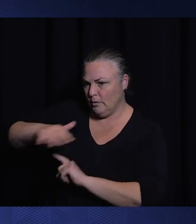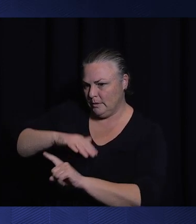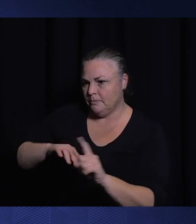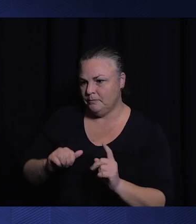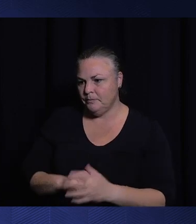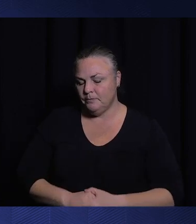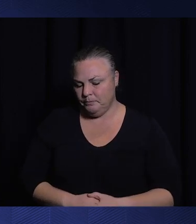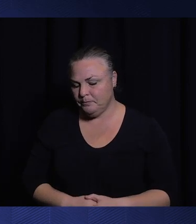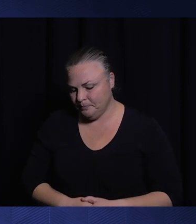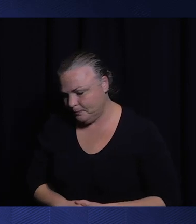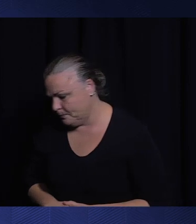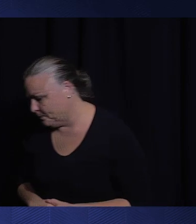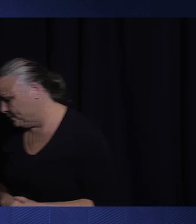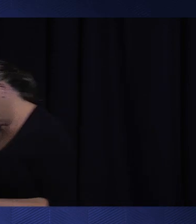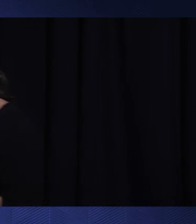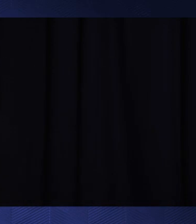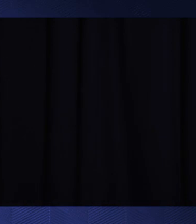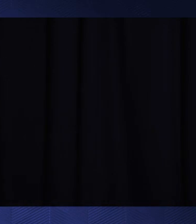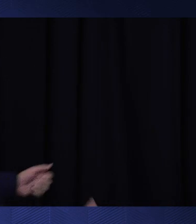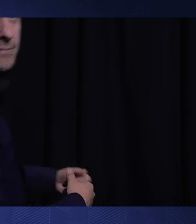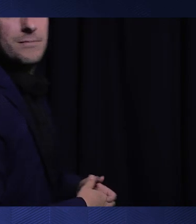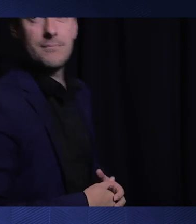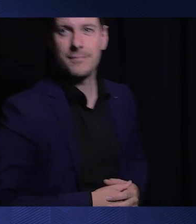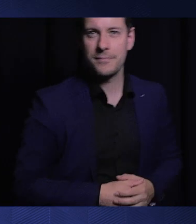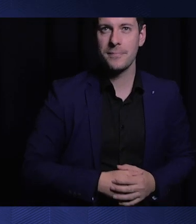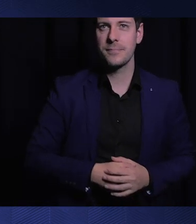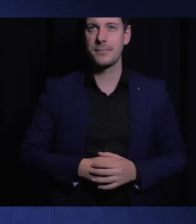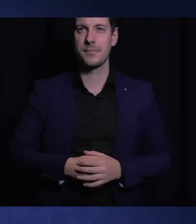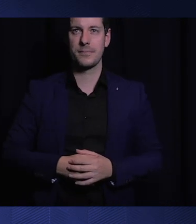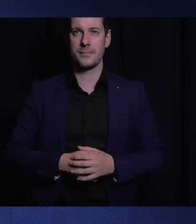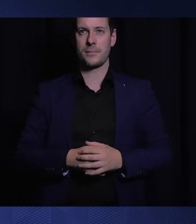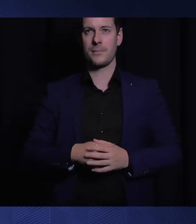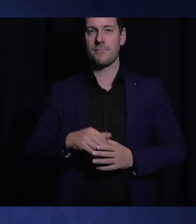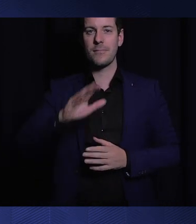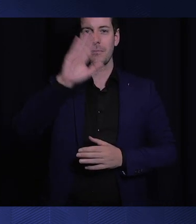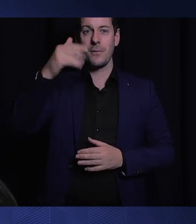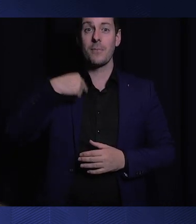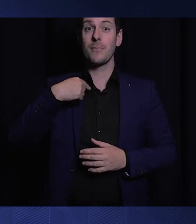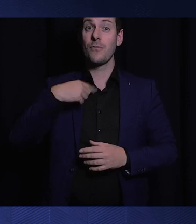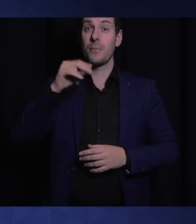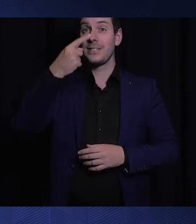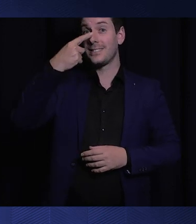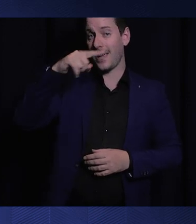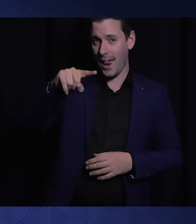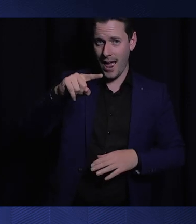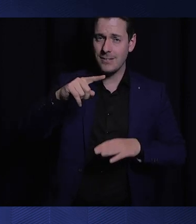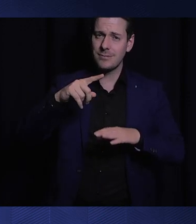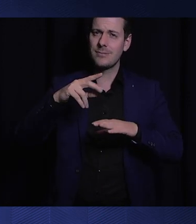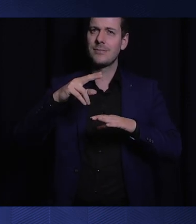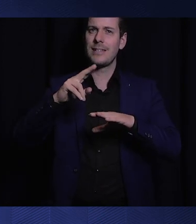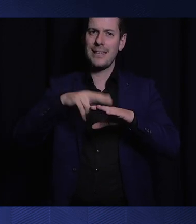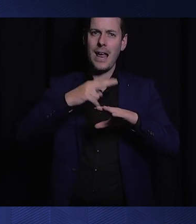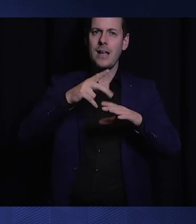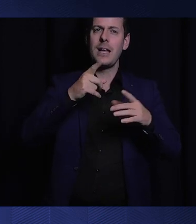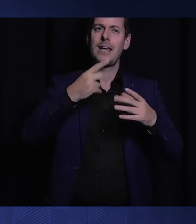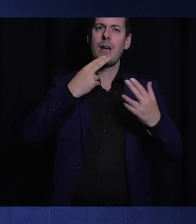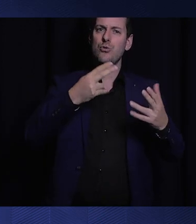Thank you very much. I'm Narirat Panmani from Thailand, from the Office of Natural Resources and Environmental Policy and Planning, also known as